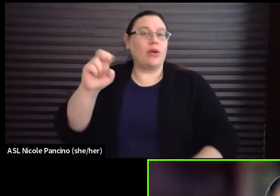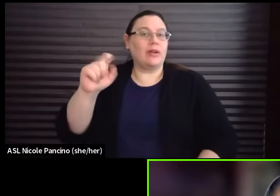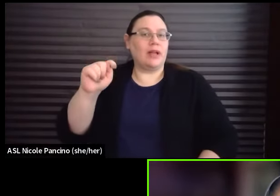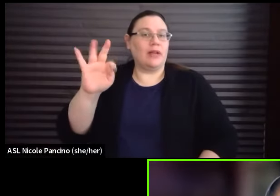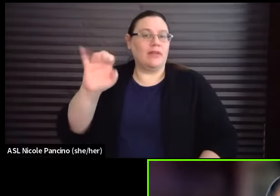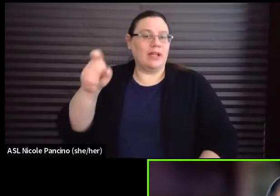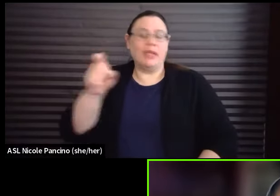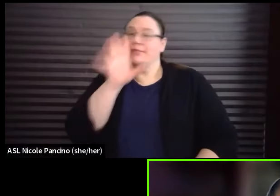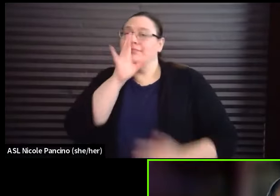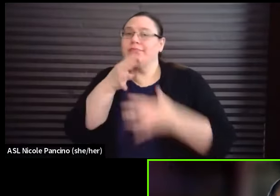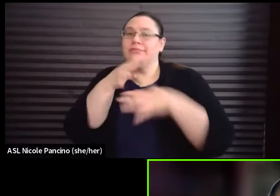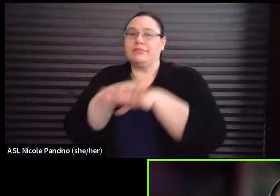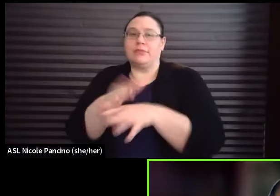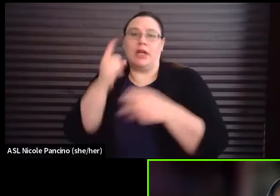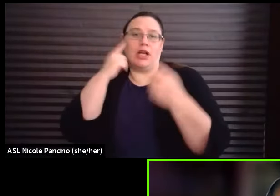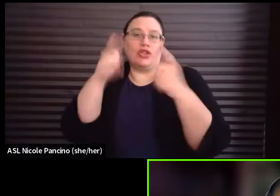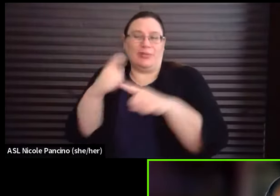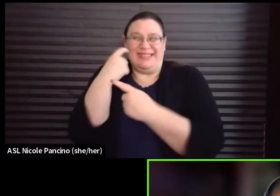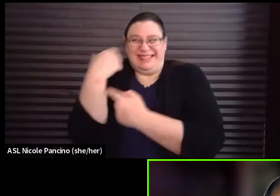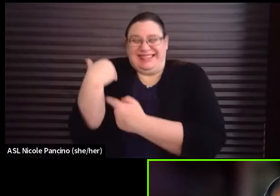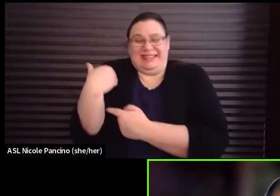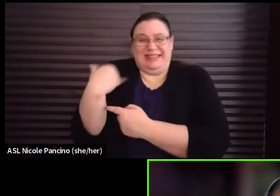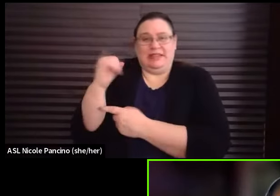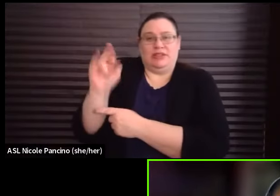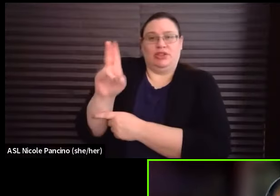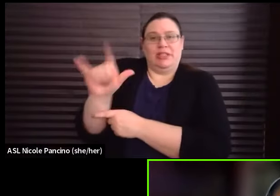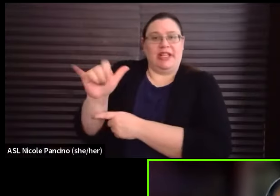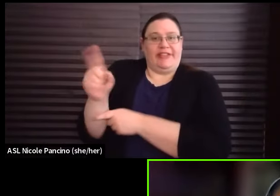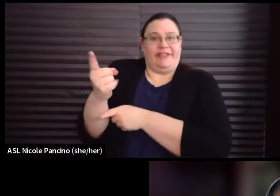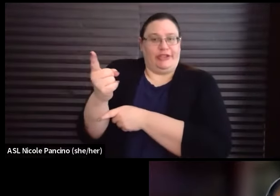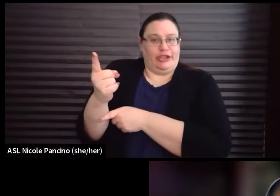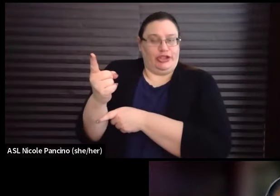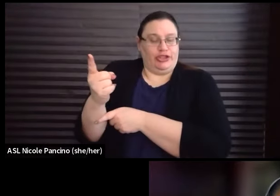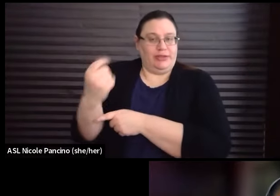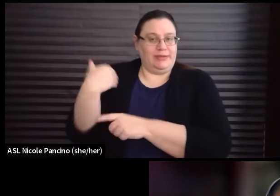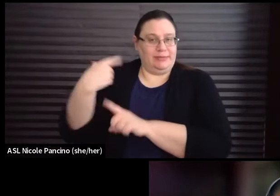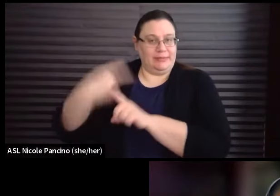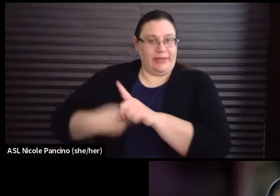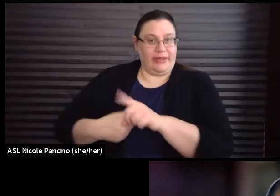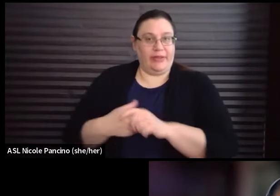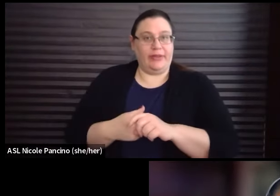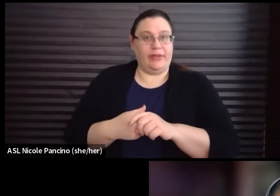agreement on July 1 of this year.